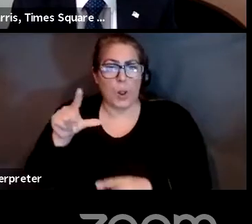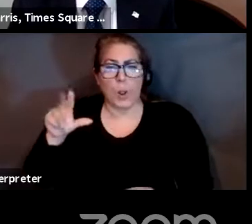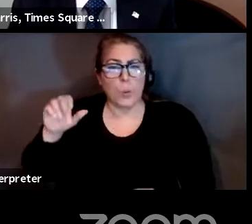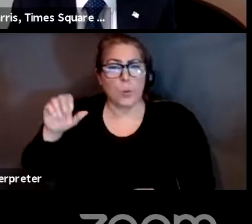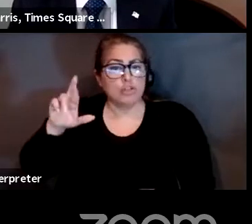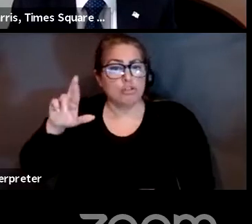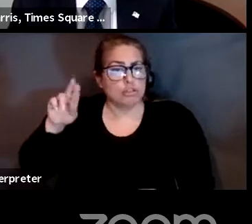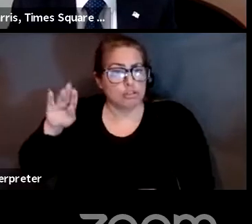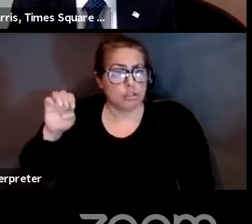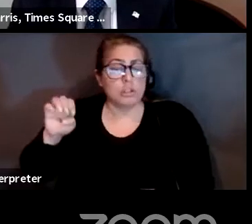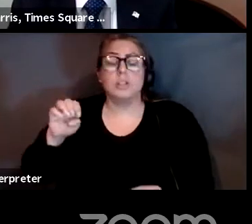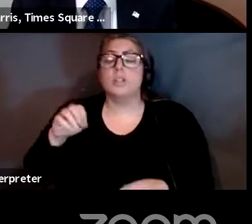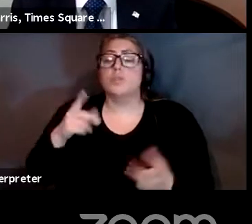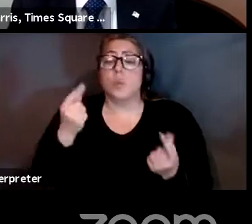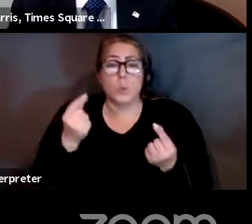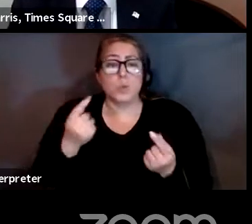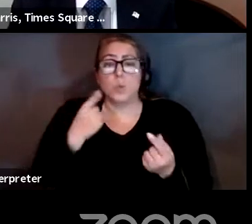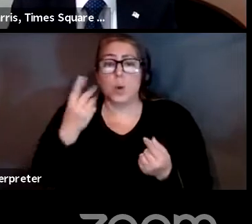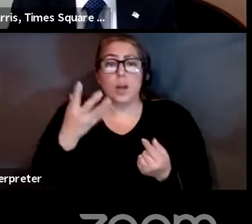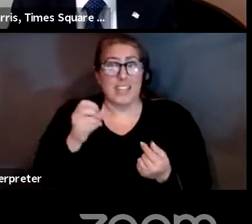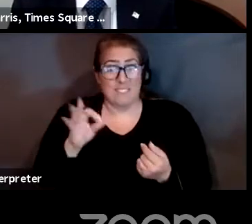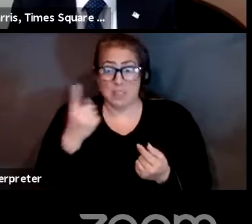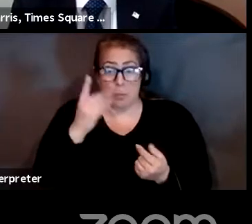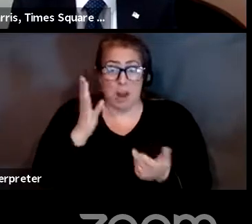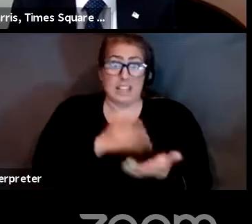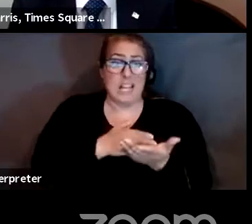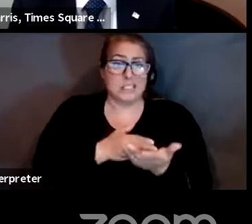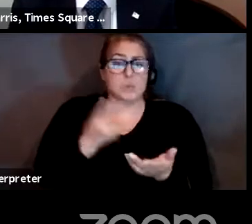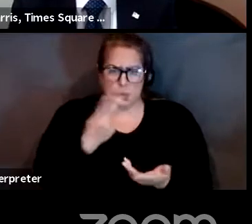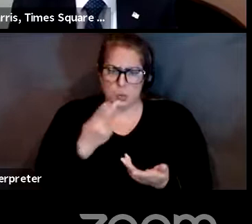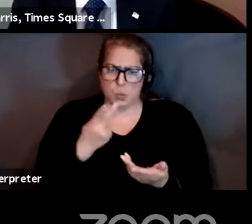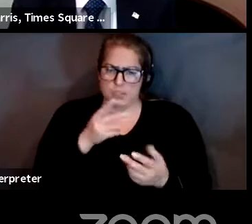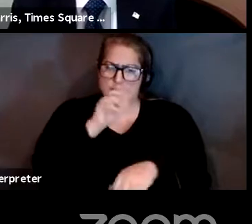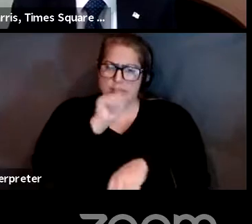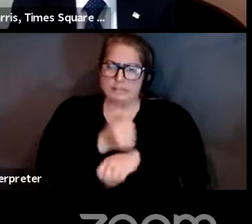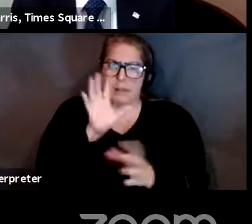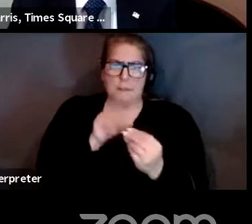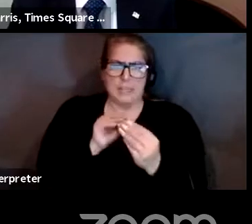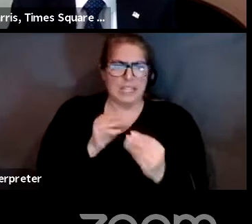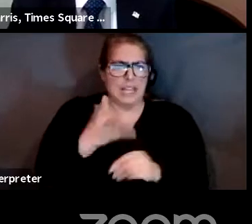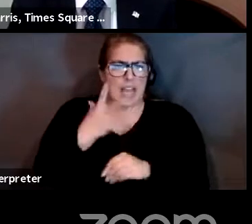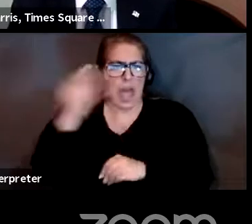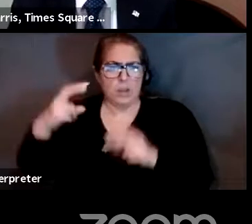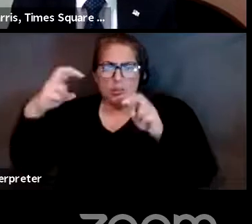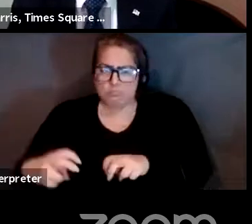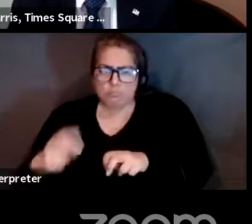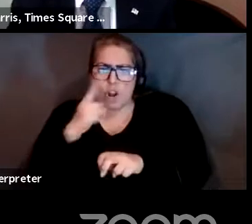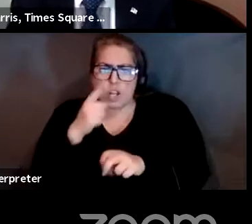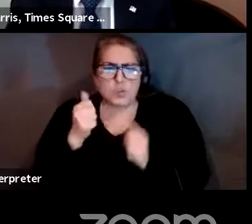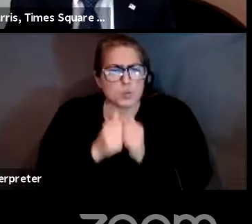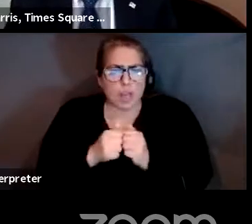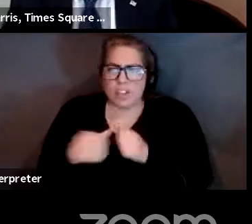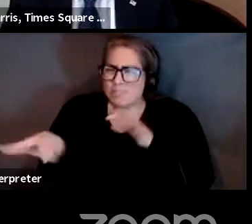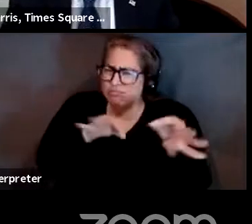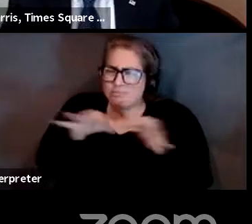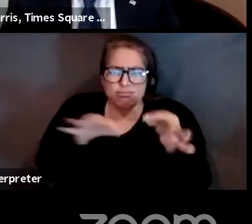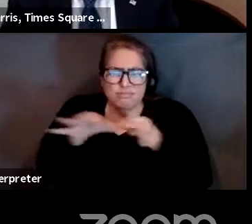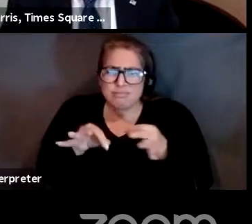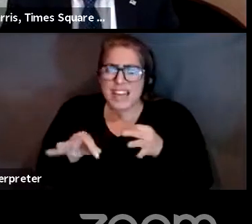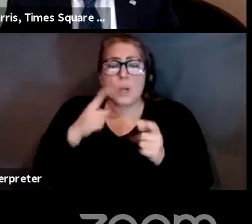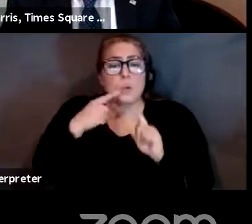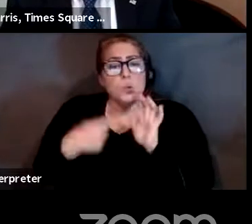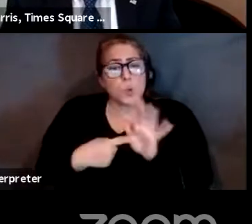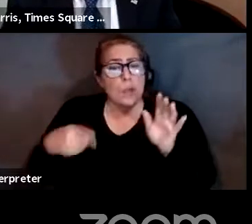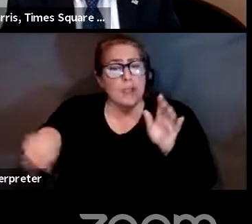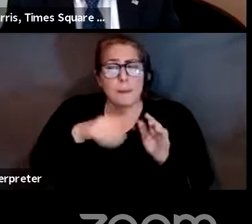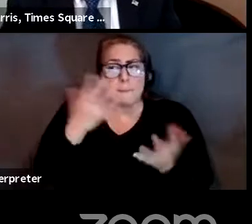discuss ways to make the city better. And part of that type of outreach to them is to try and show them that maybe